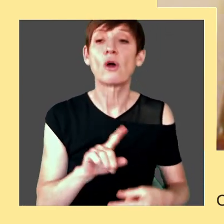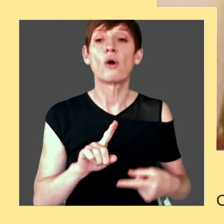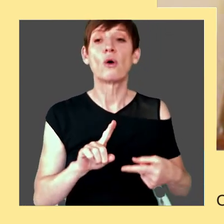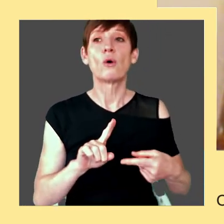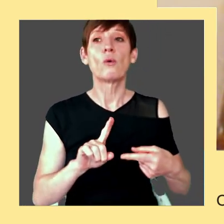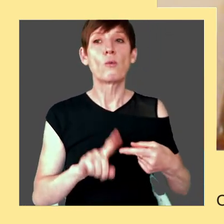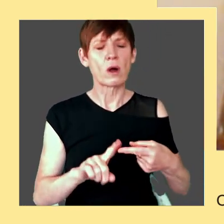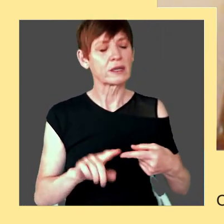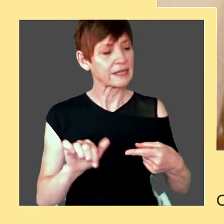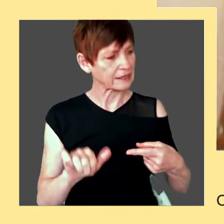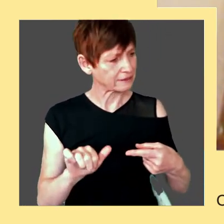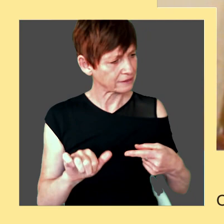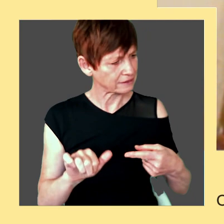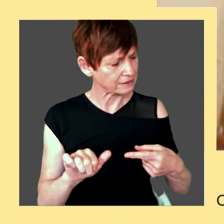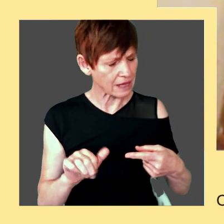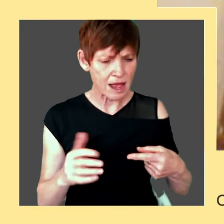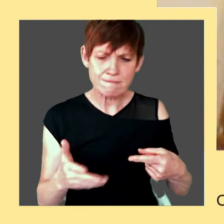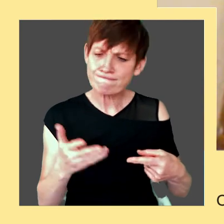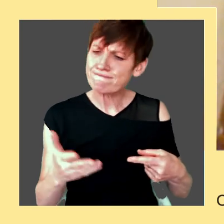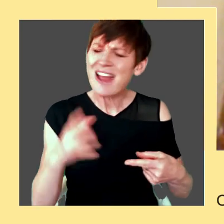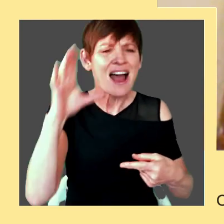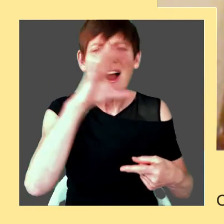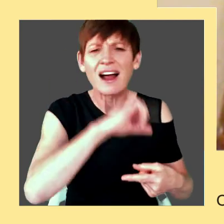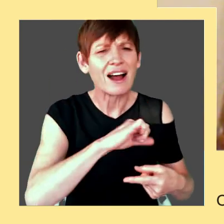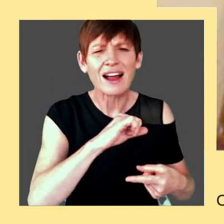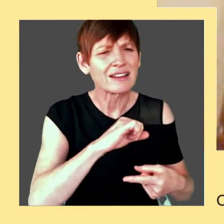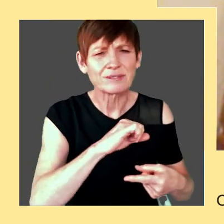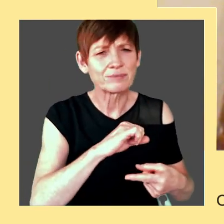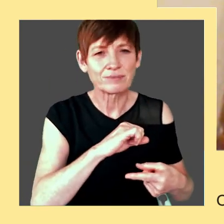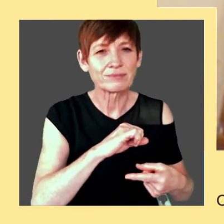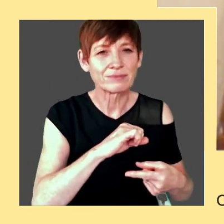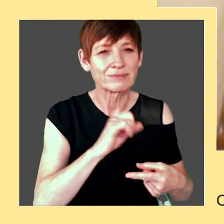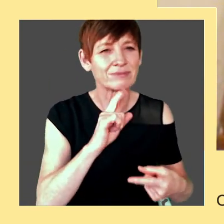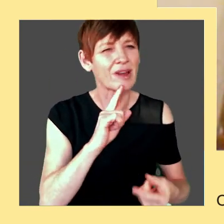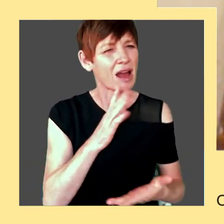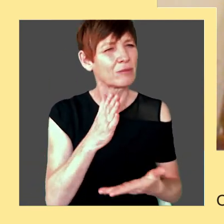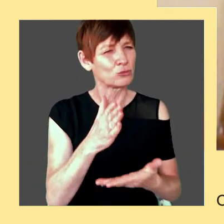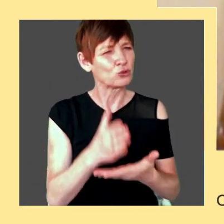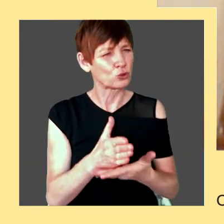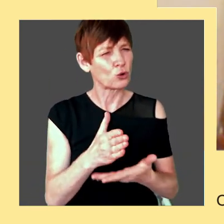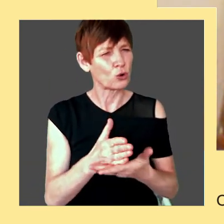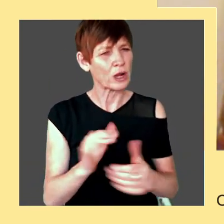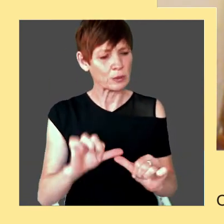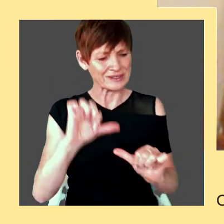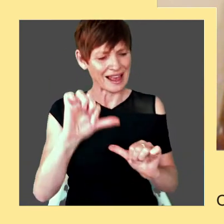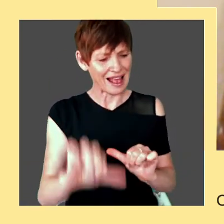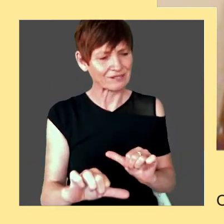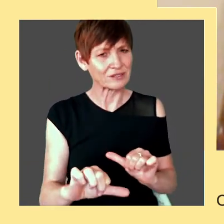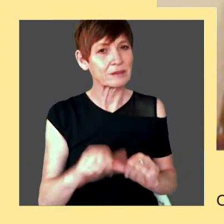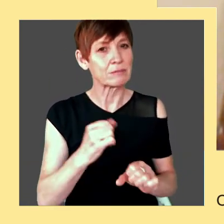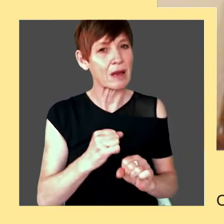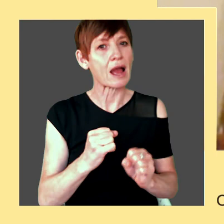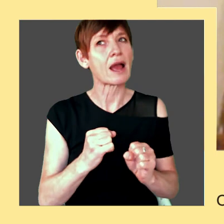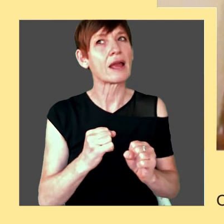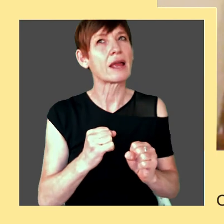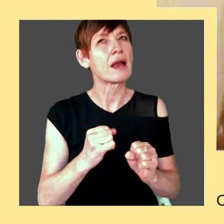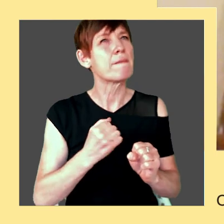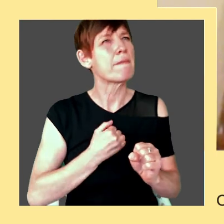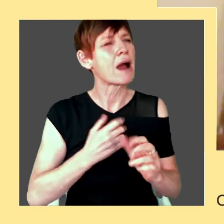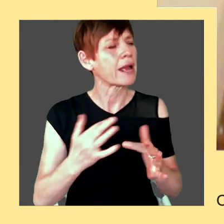yeah, 1 month, I don't remember, but I'm sure it was after my graduate,